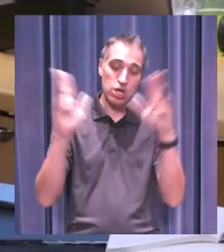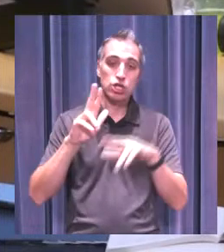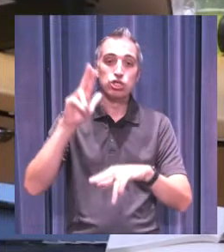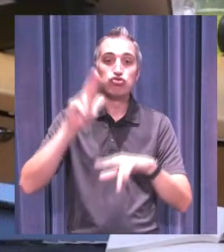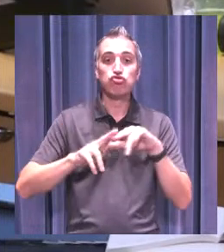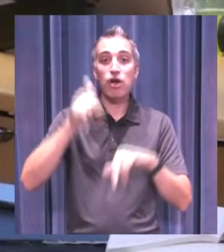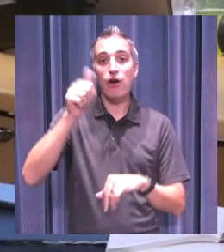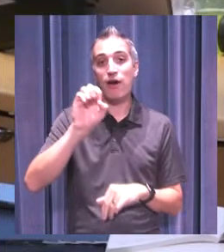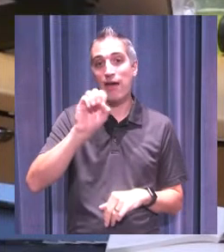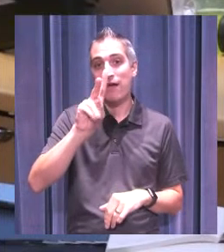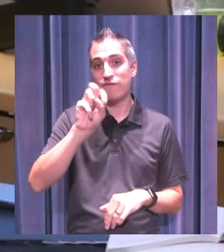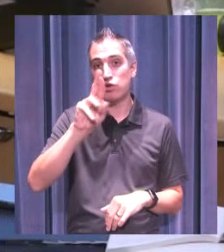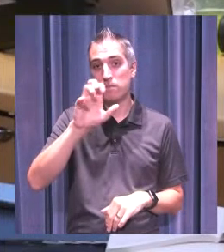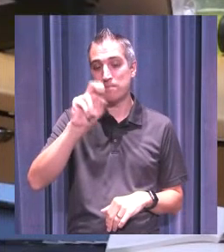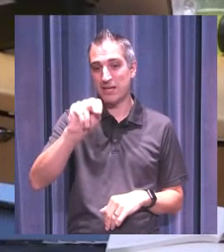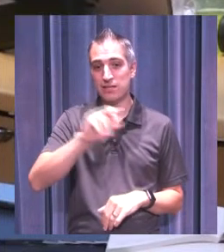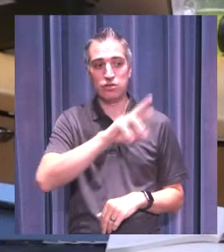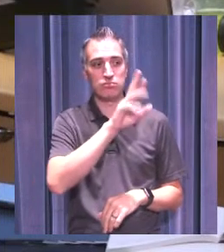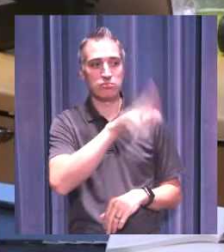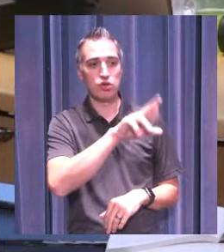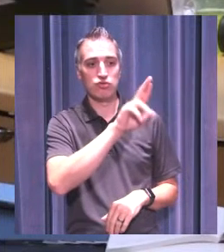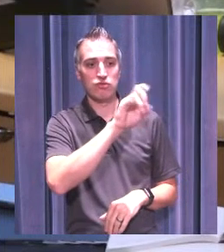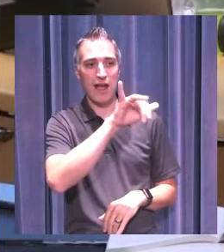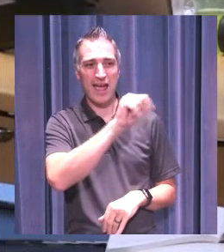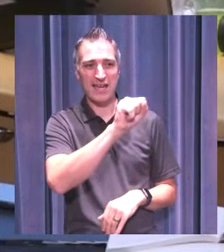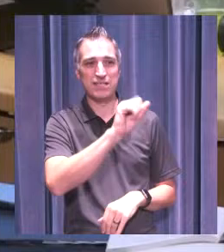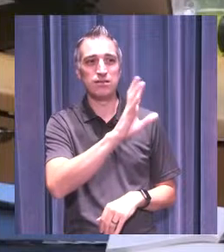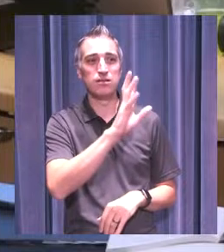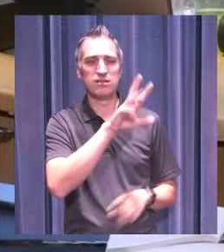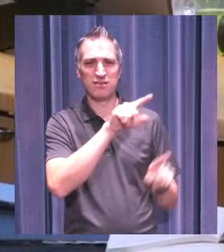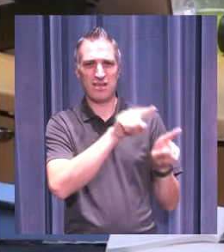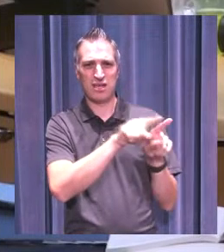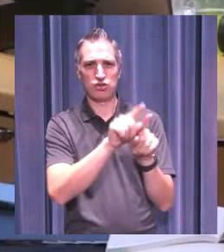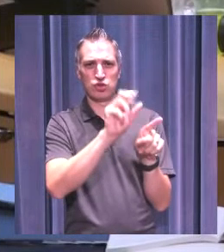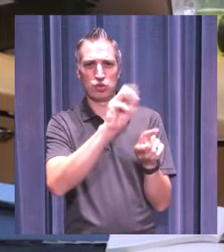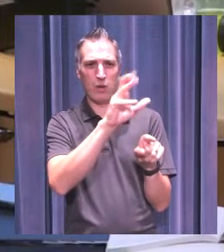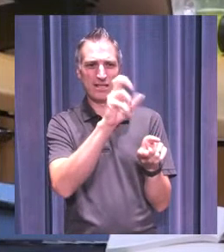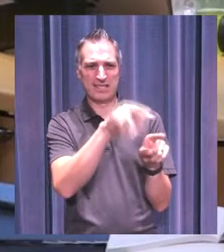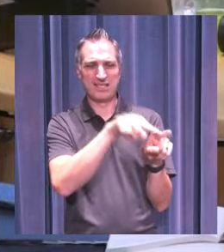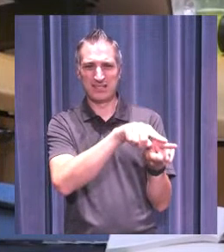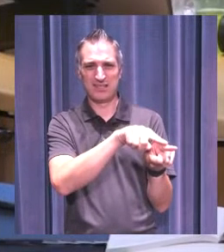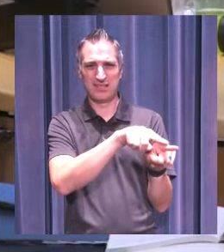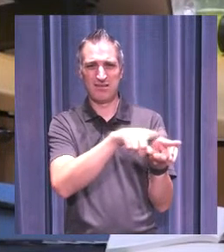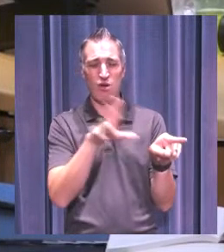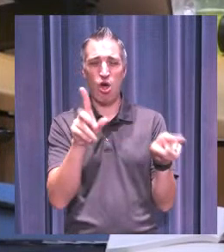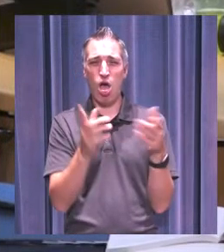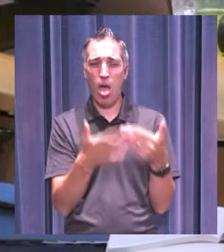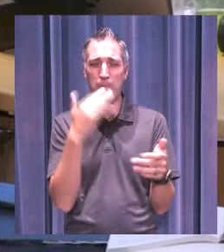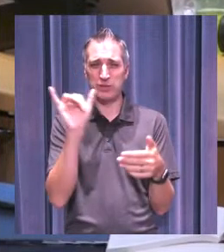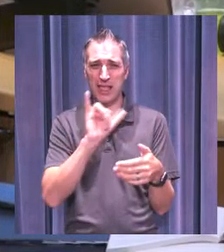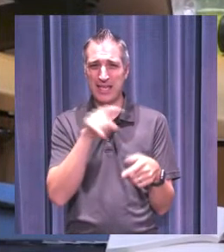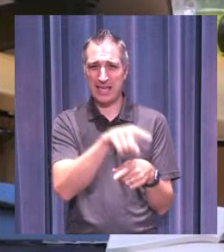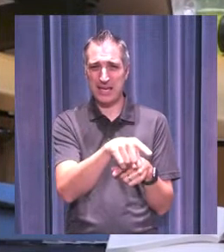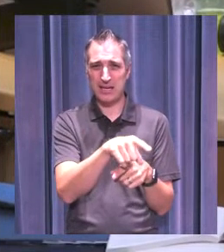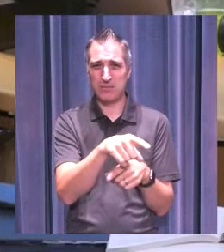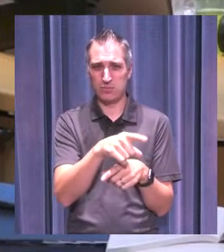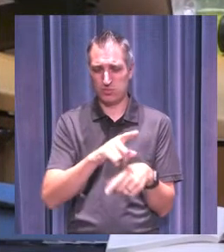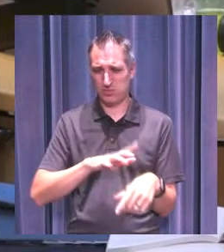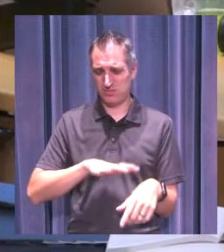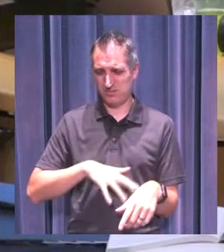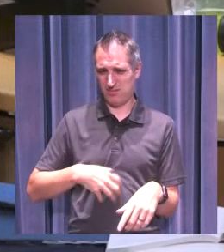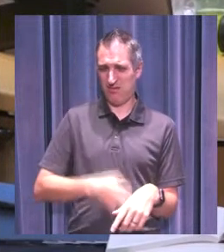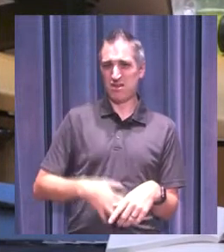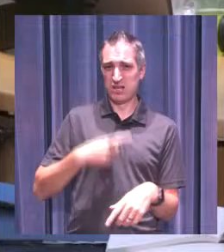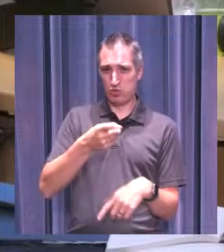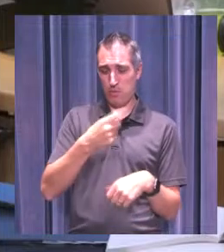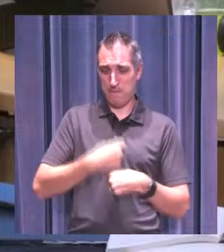Everman mistook Trustee Reyes as Trustee Swanson, almost like it was discussed for him to make the motion. In the